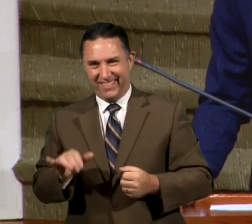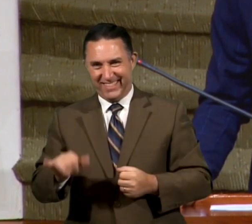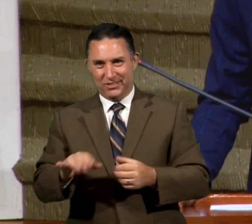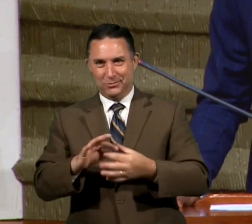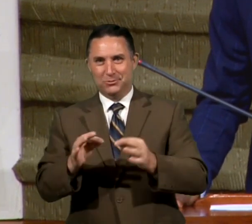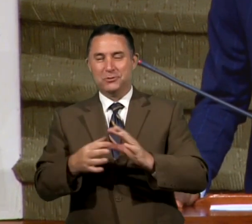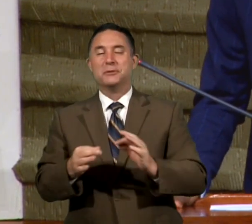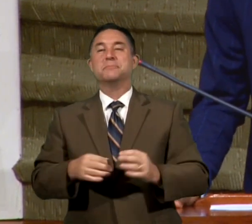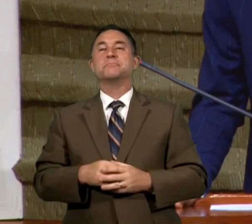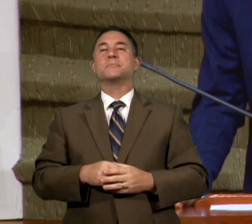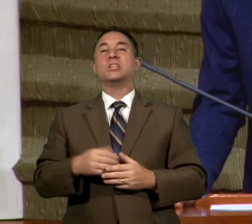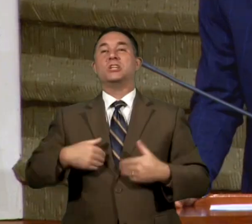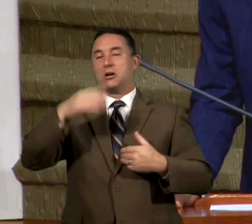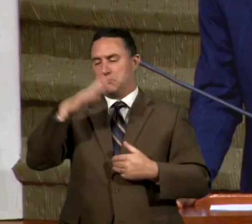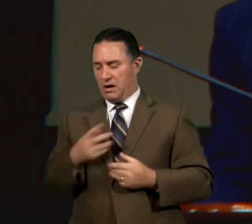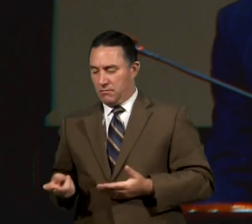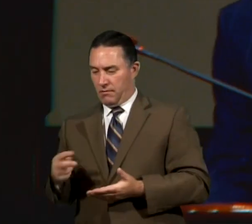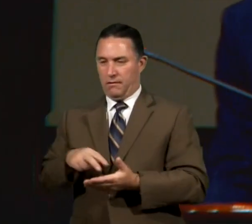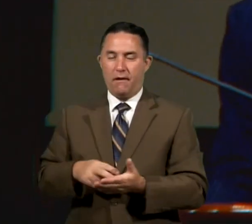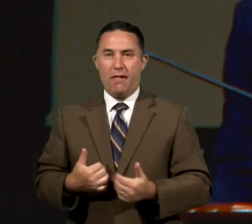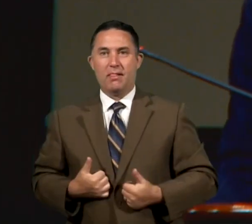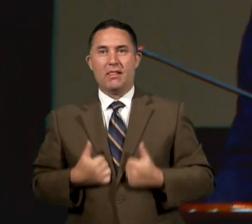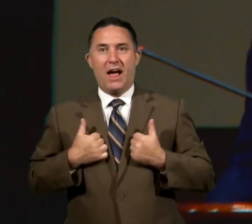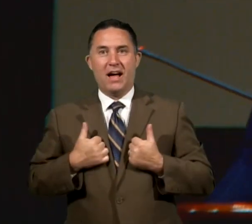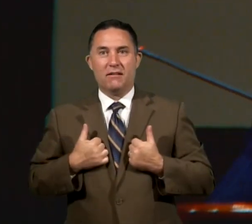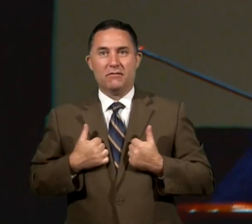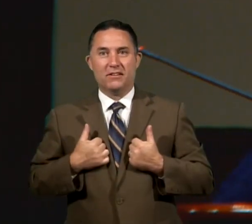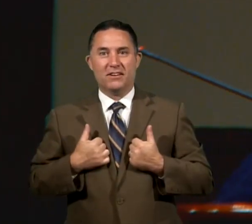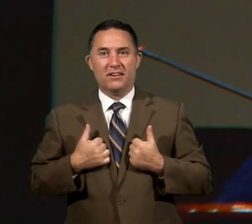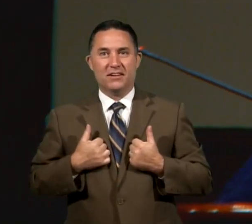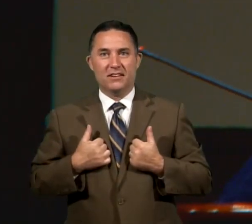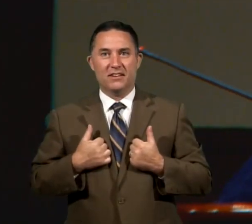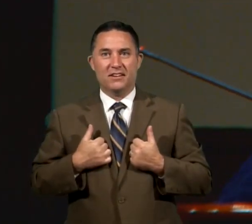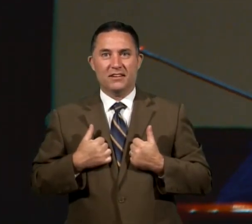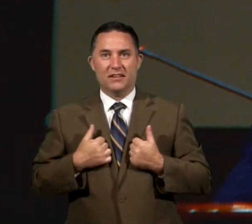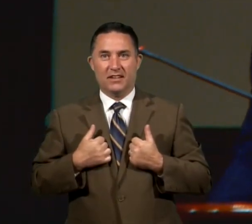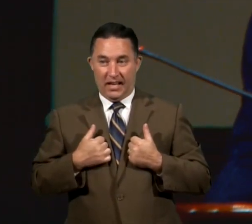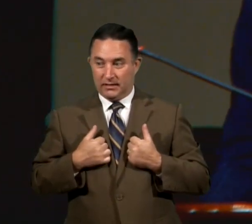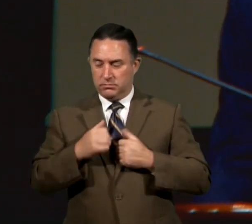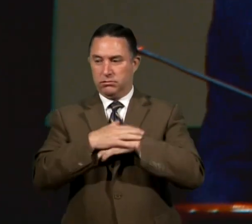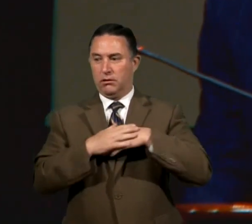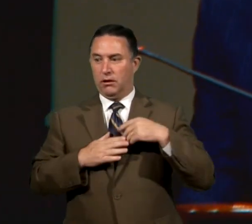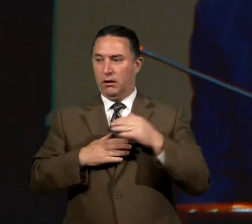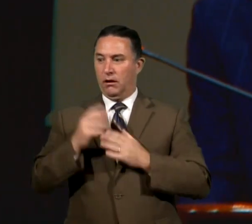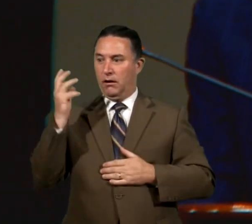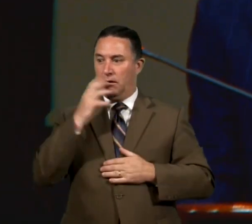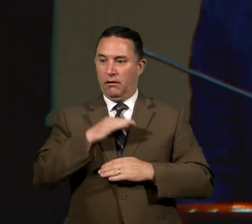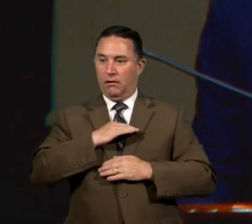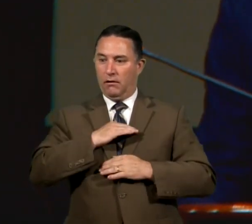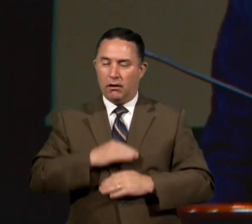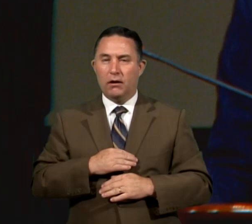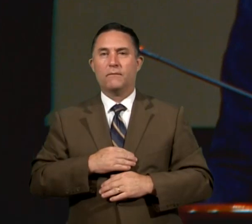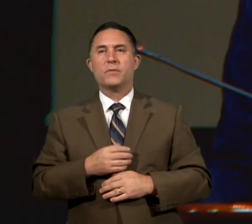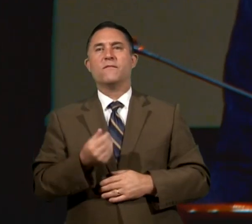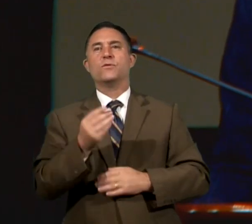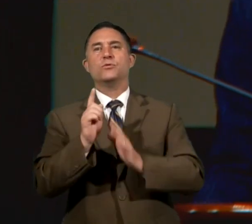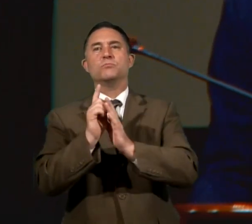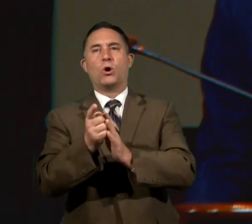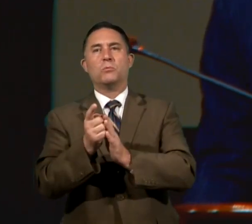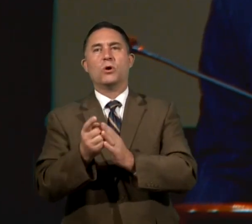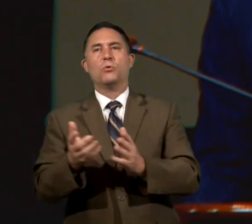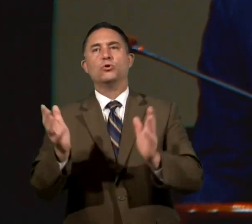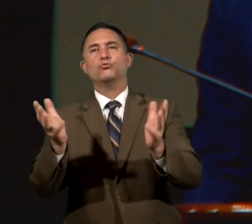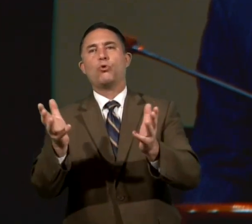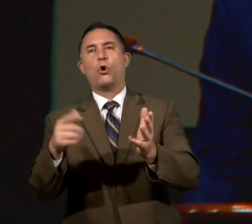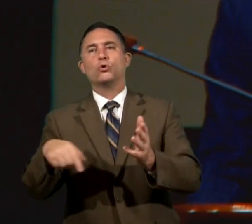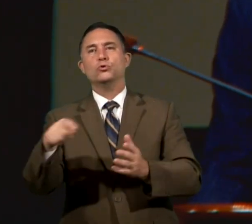And they brought the young man alive, and were not little comforted. For a few moments, I want to